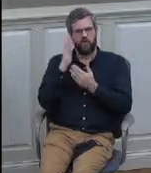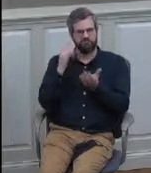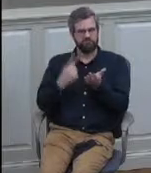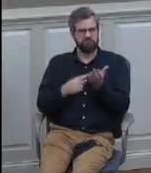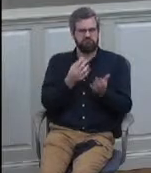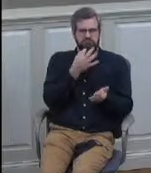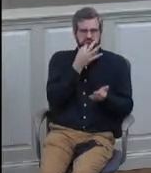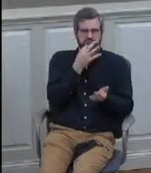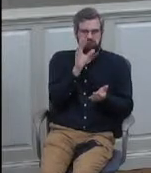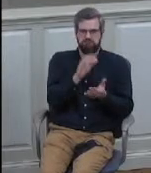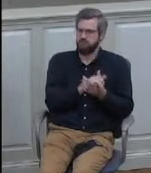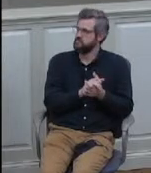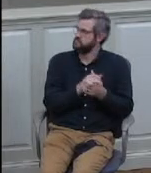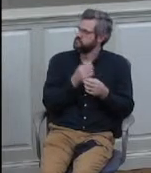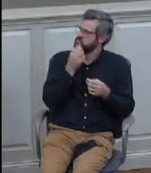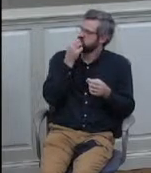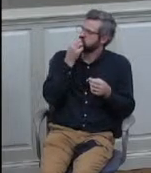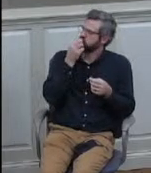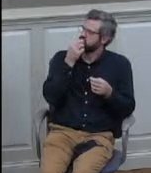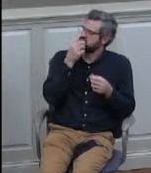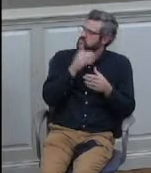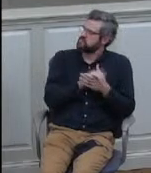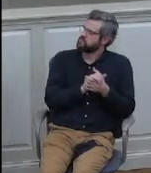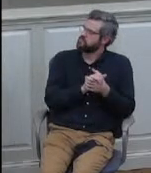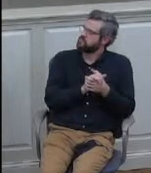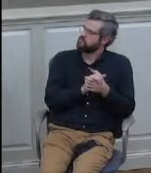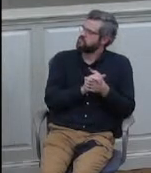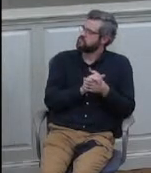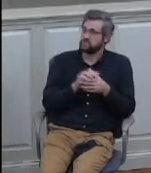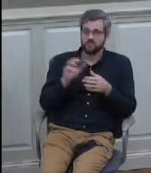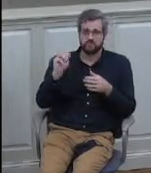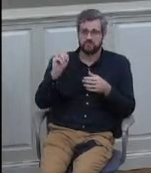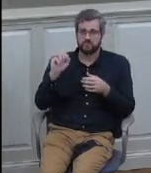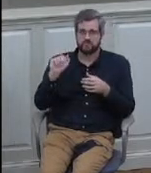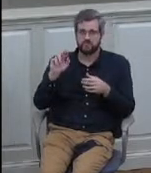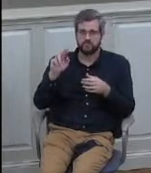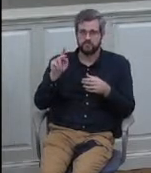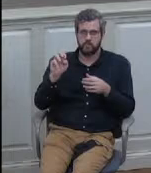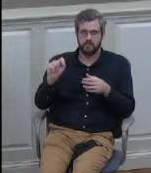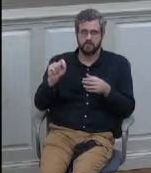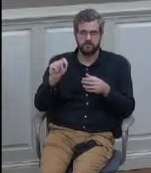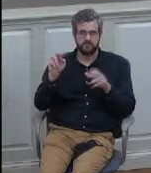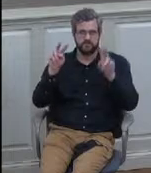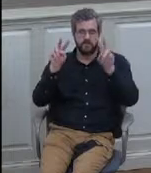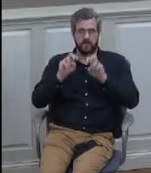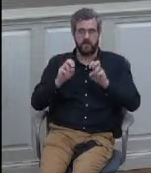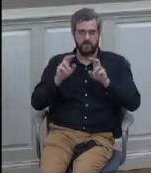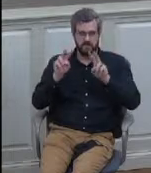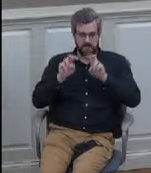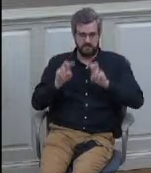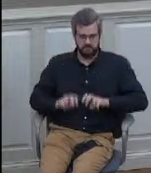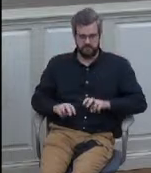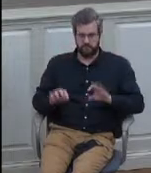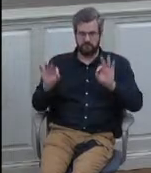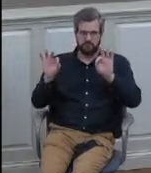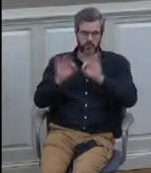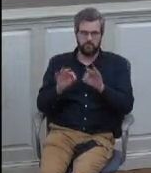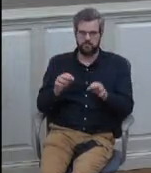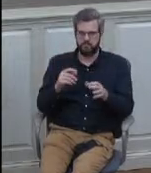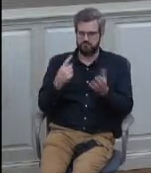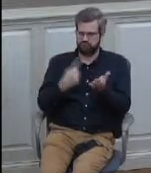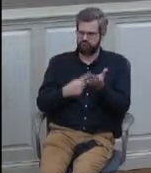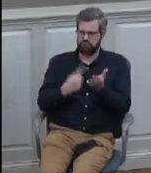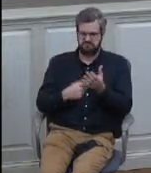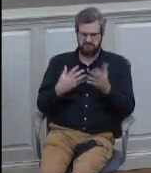bit that we're working on. So we talked about the market analysis. This obviously is a big thing that we've all discussed in the